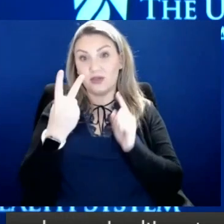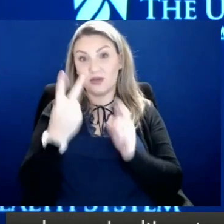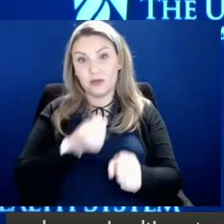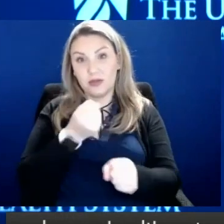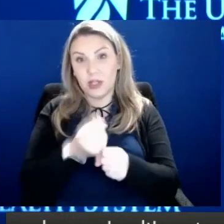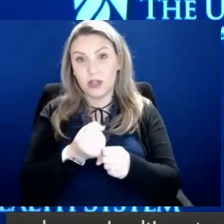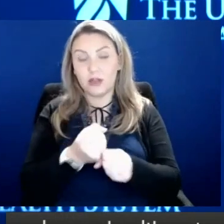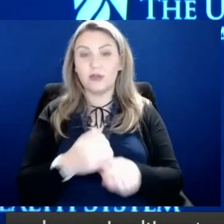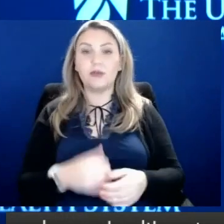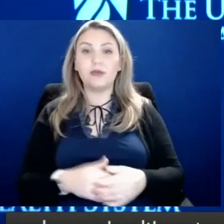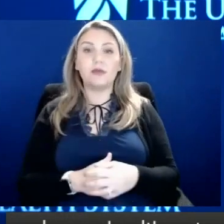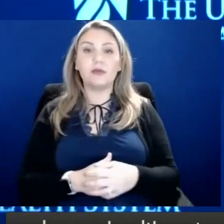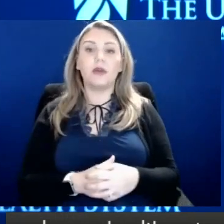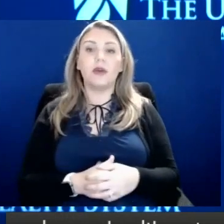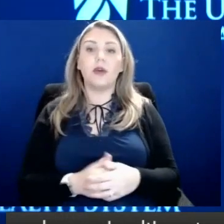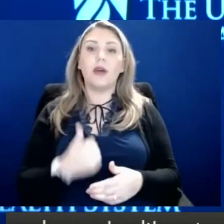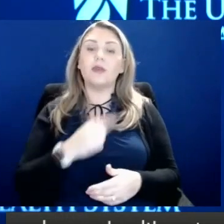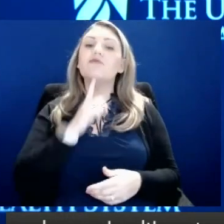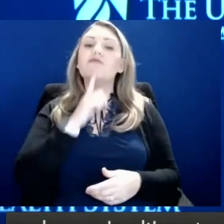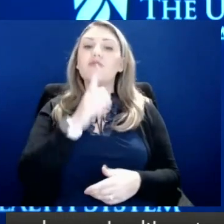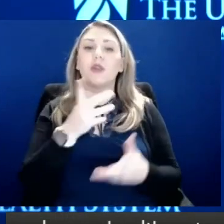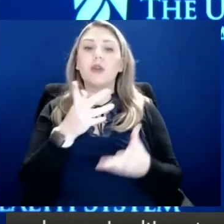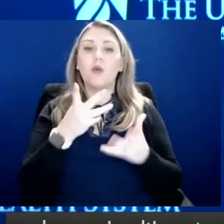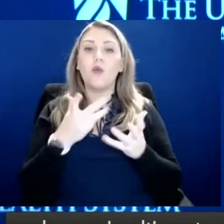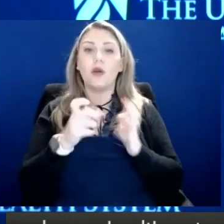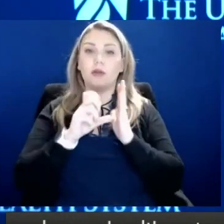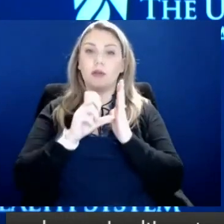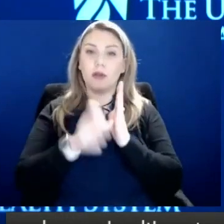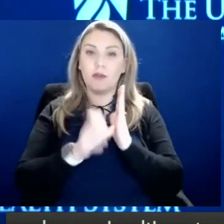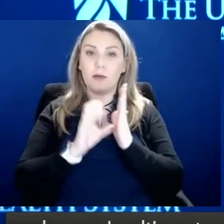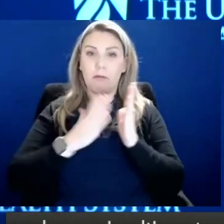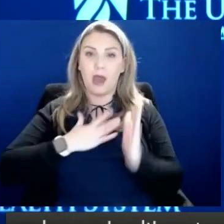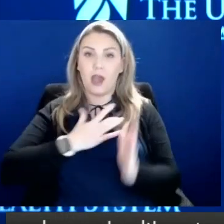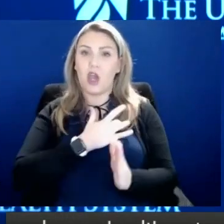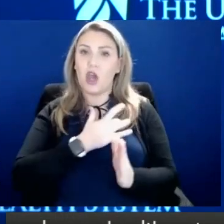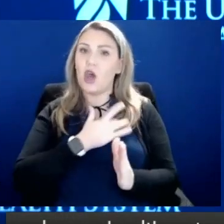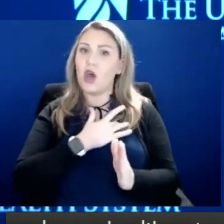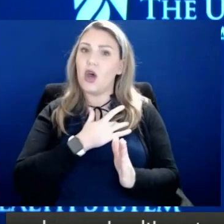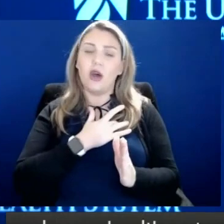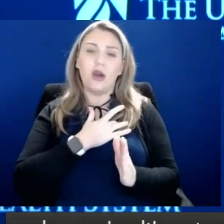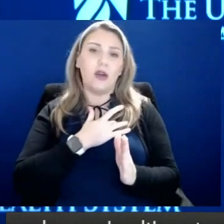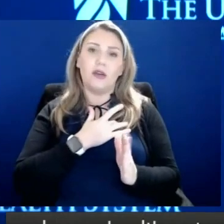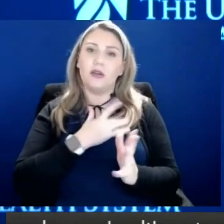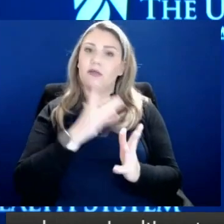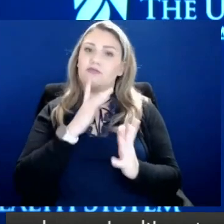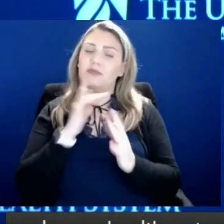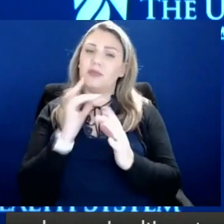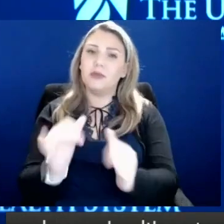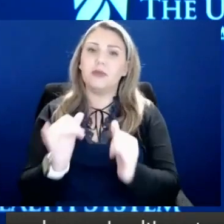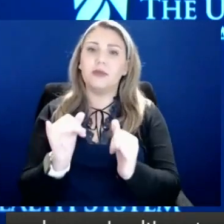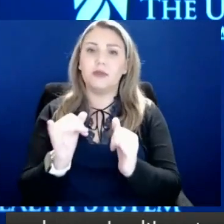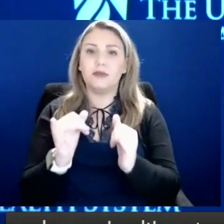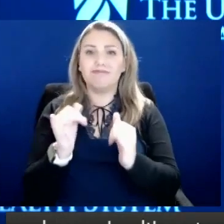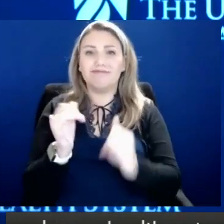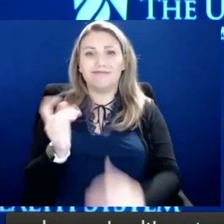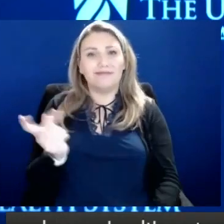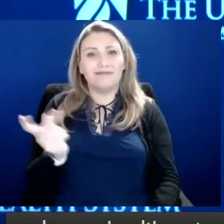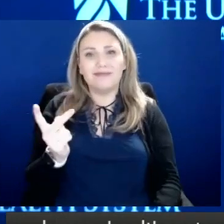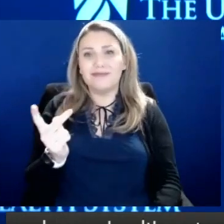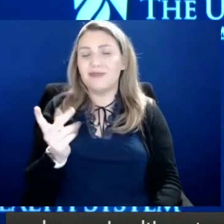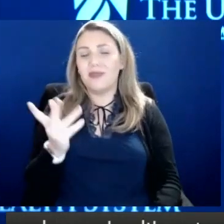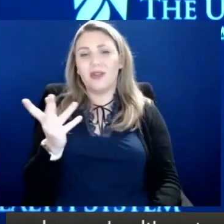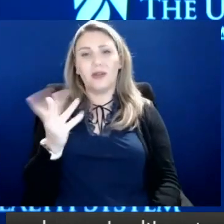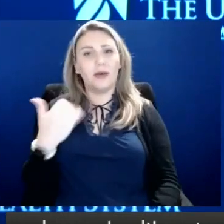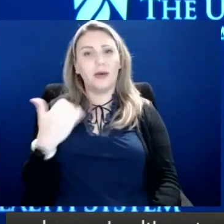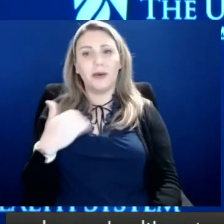want to emphasize how my heart goes out to Stephanie and or Kelly and Stephanie